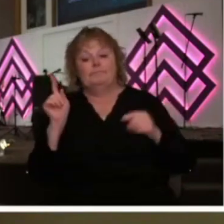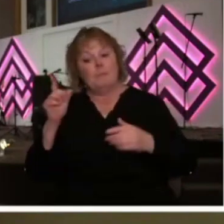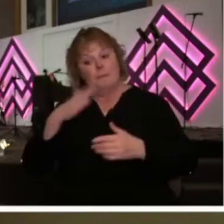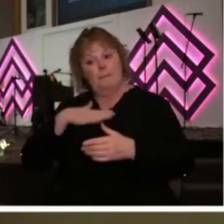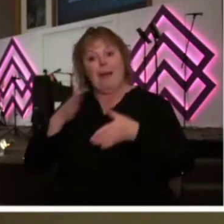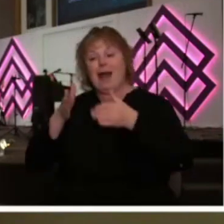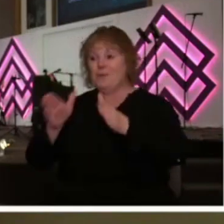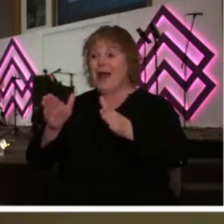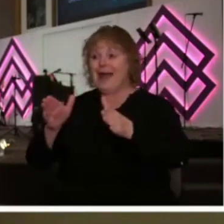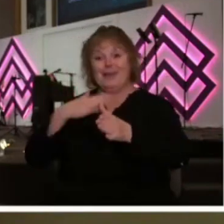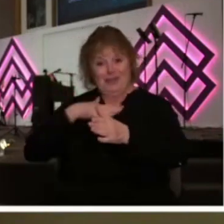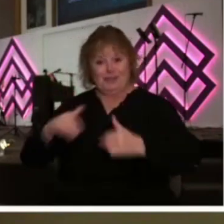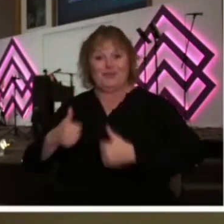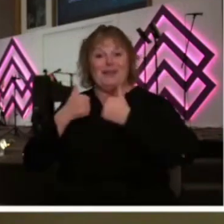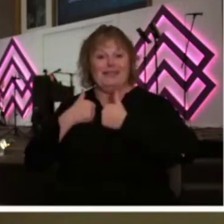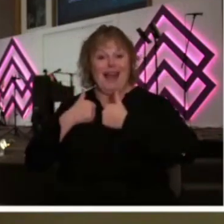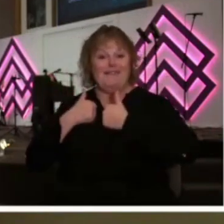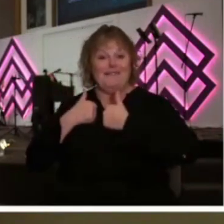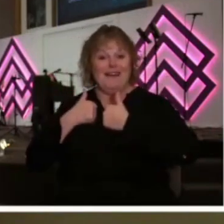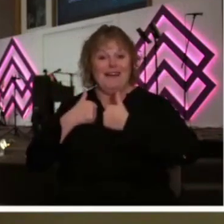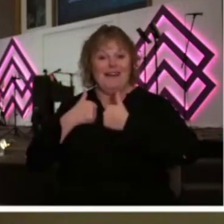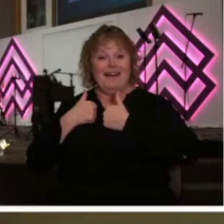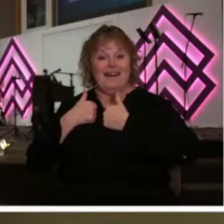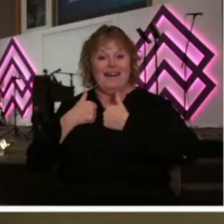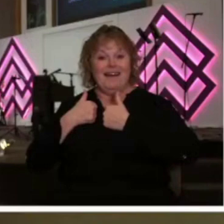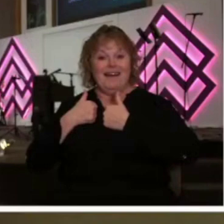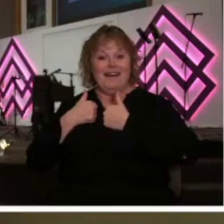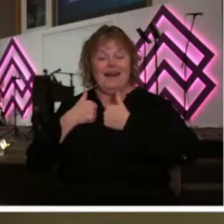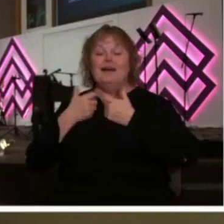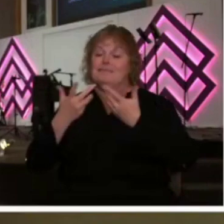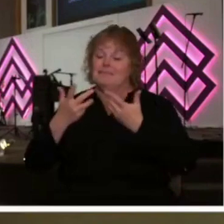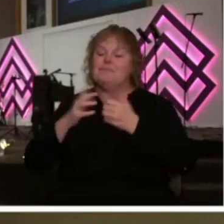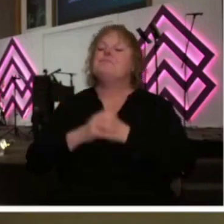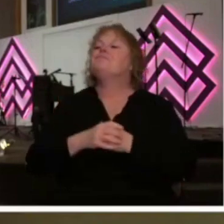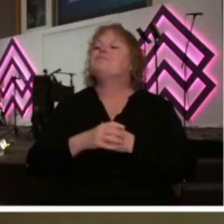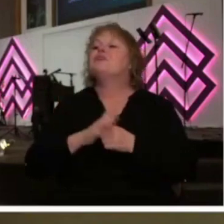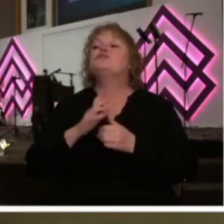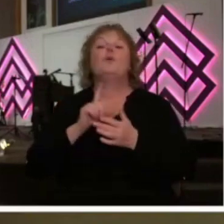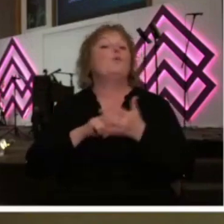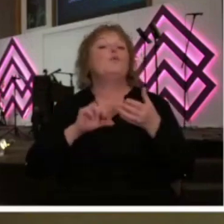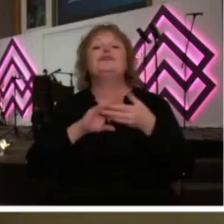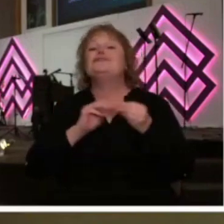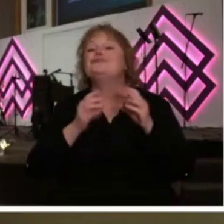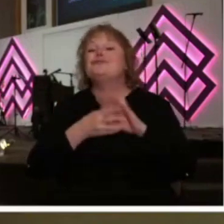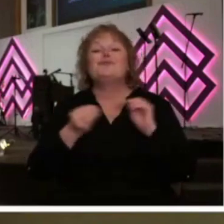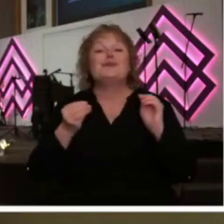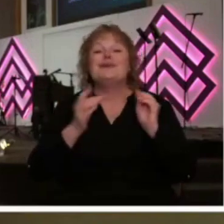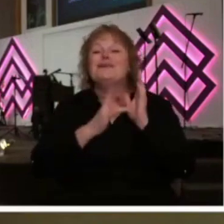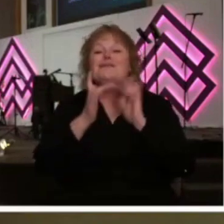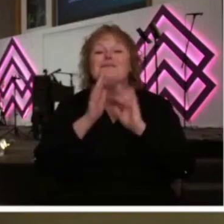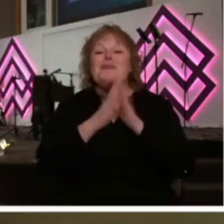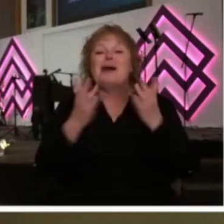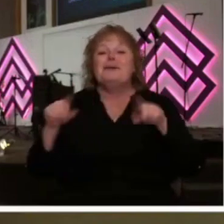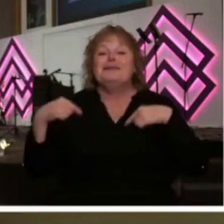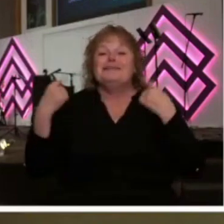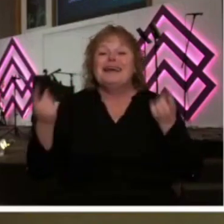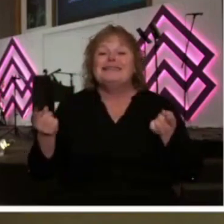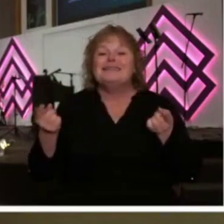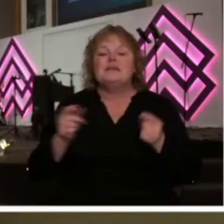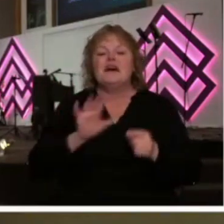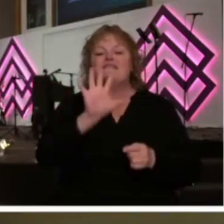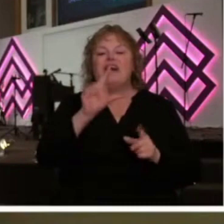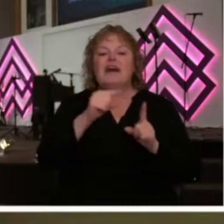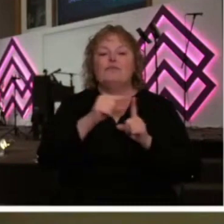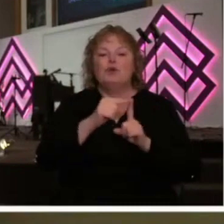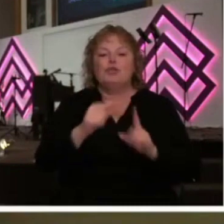and you will learn to enjoy life completely and fully. So here's the story of Scripture put into five